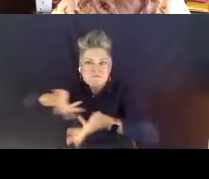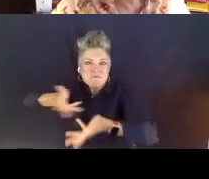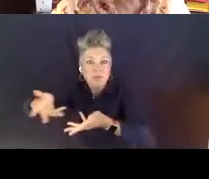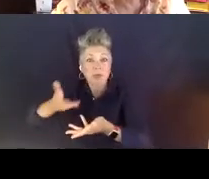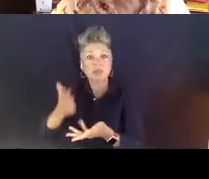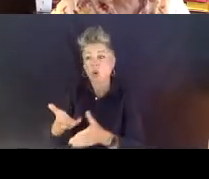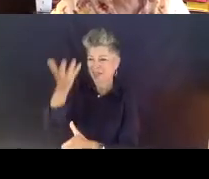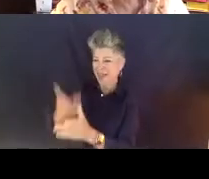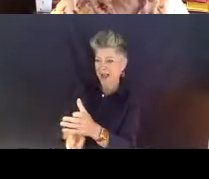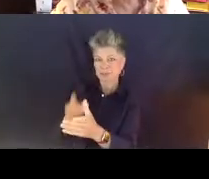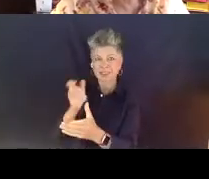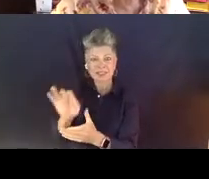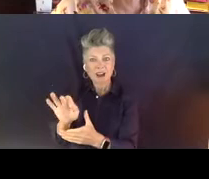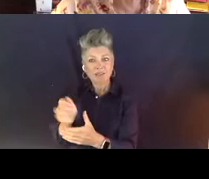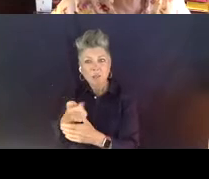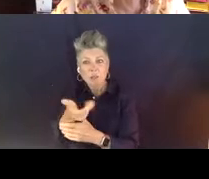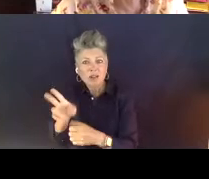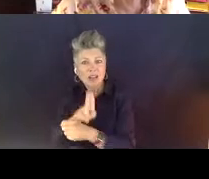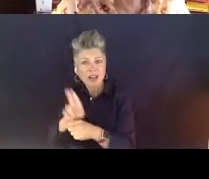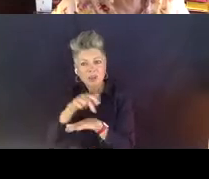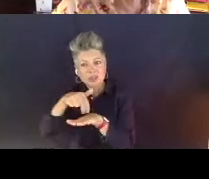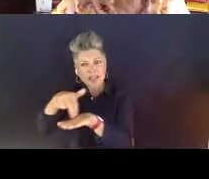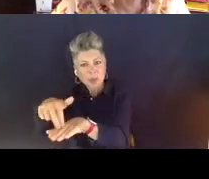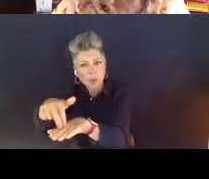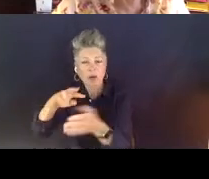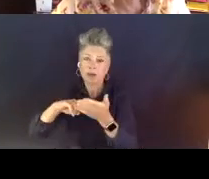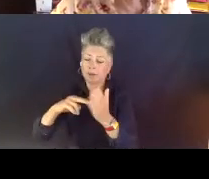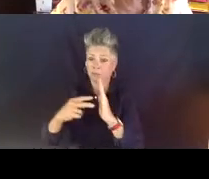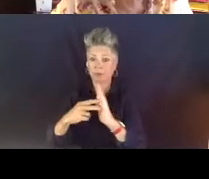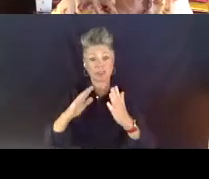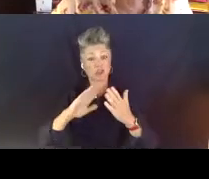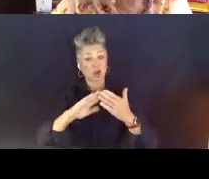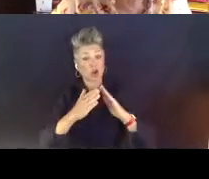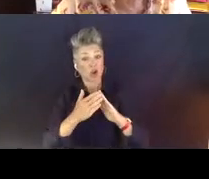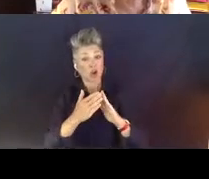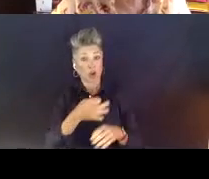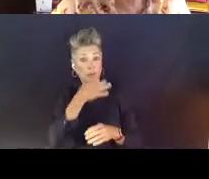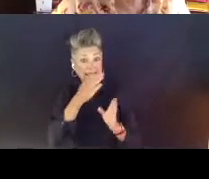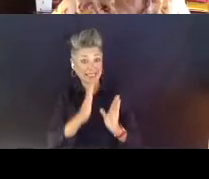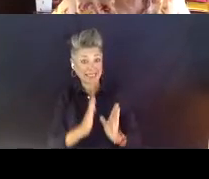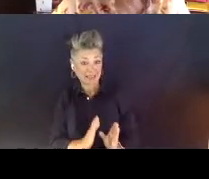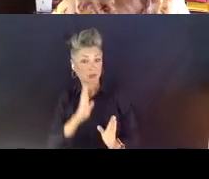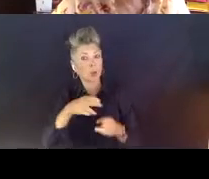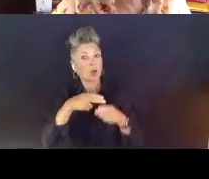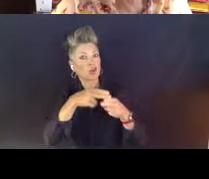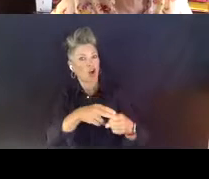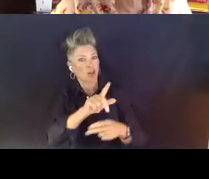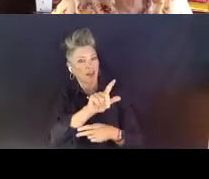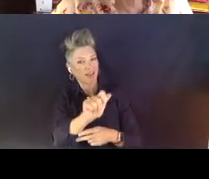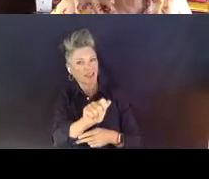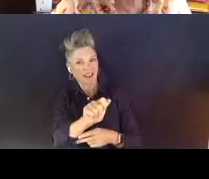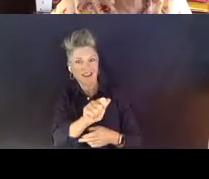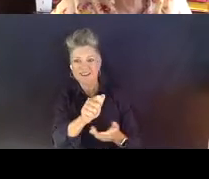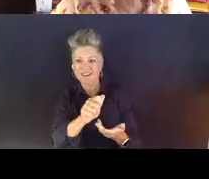multi-use sidewalks has prompted urbanism to call Los Angeles and many other cities in the US as designed